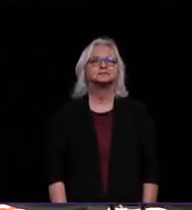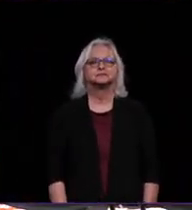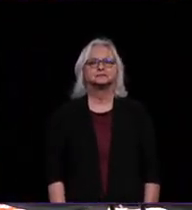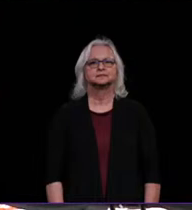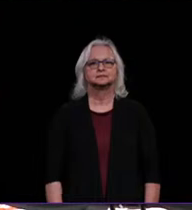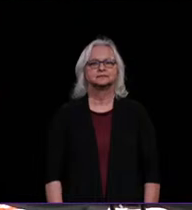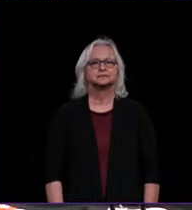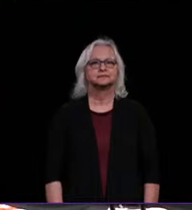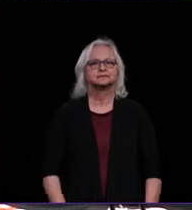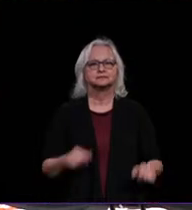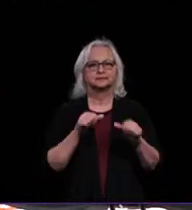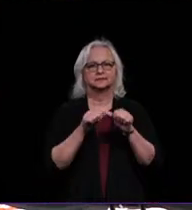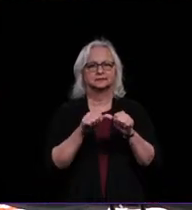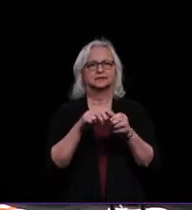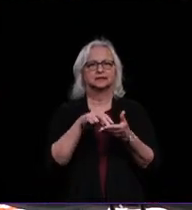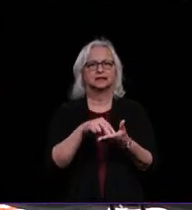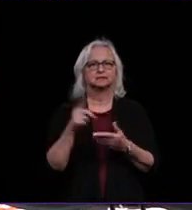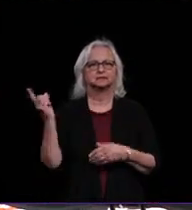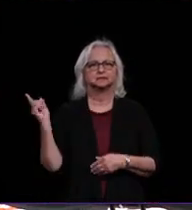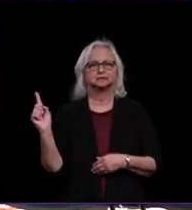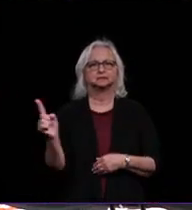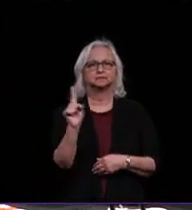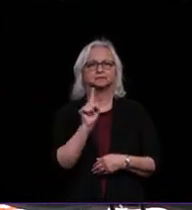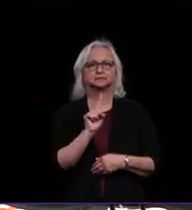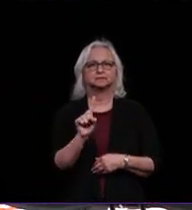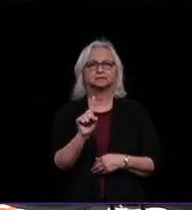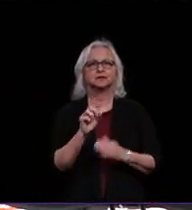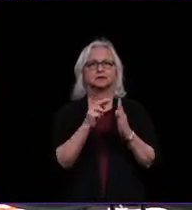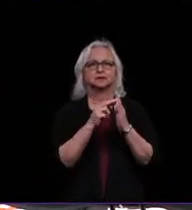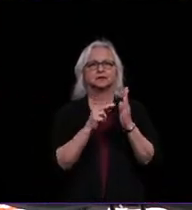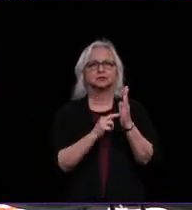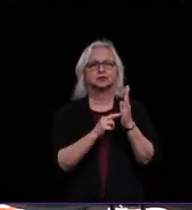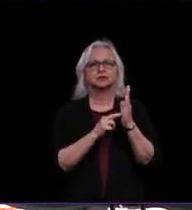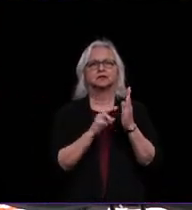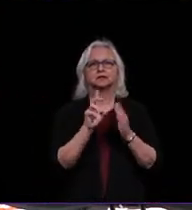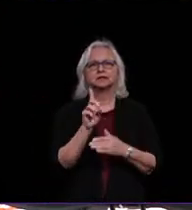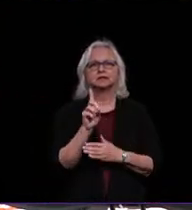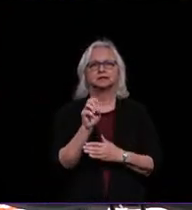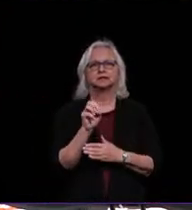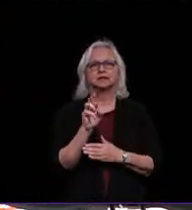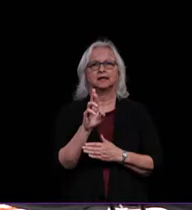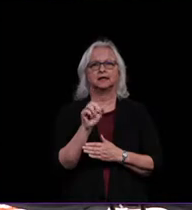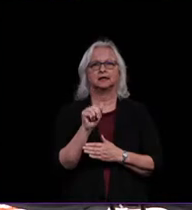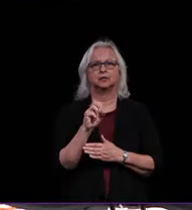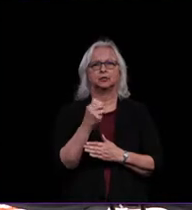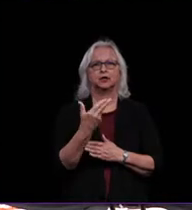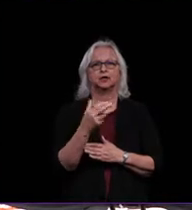Please remain standing. Approaching the podium is the Registrar of Clemson University, Deborah Sparacino.